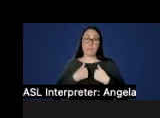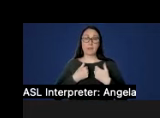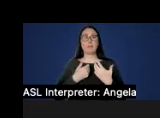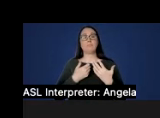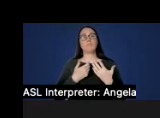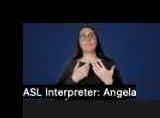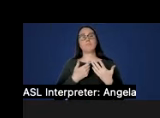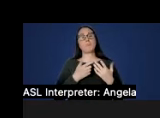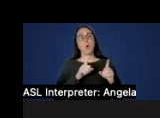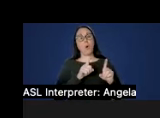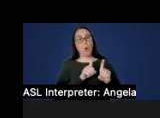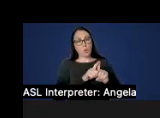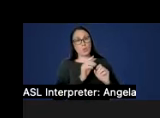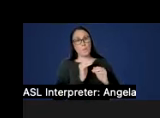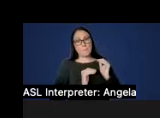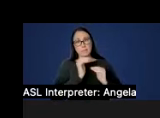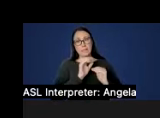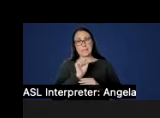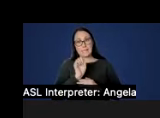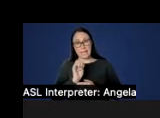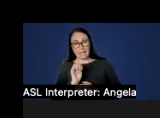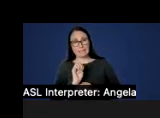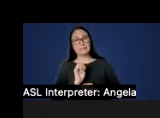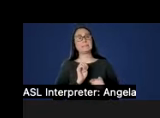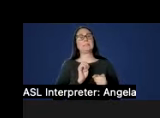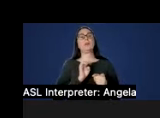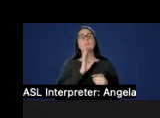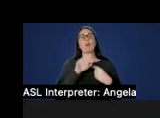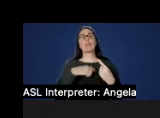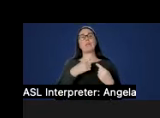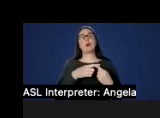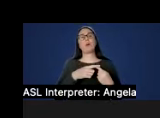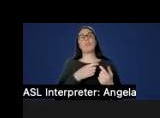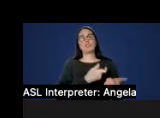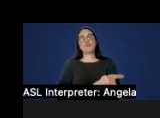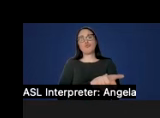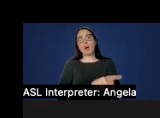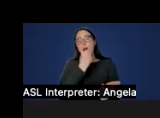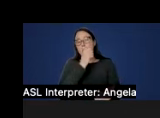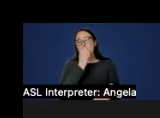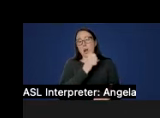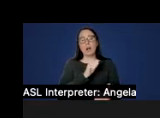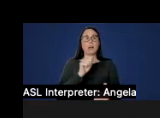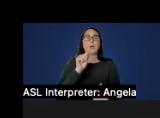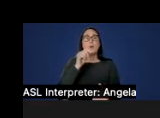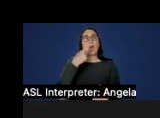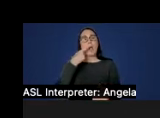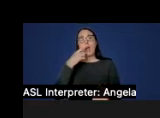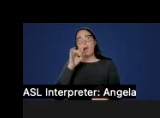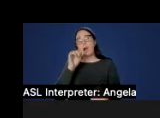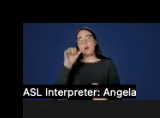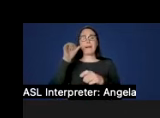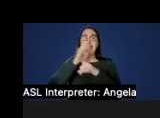case is when we're talking about the drug or alcohol facilitated assault. So we must consider